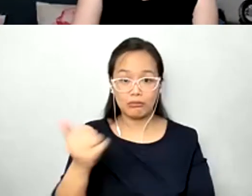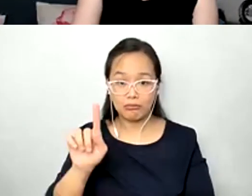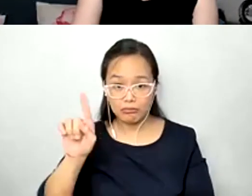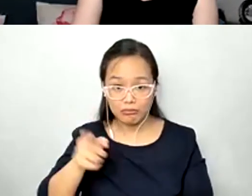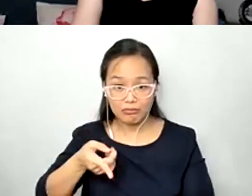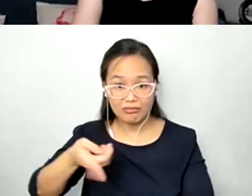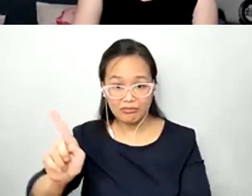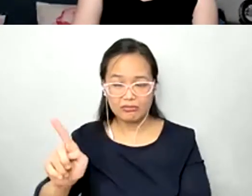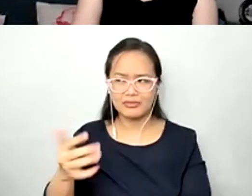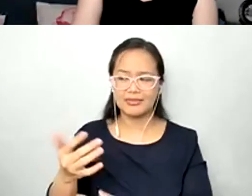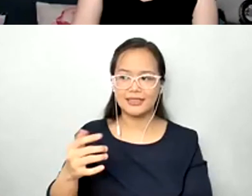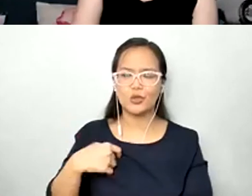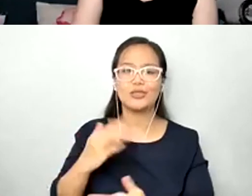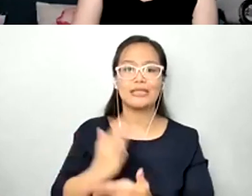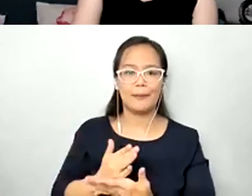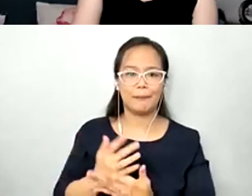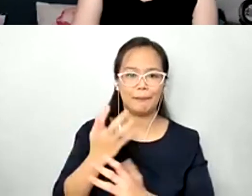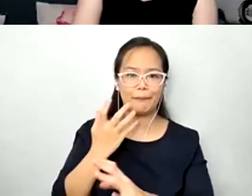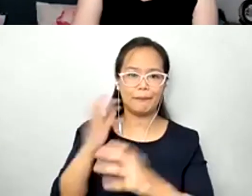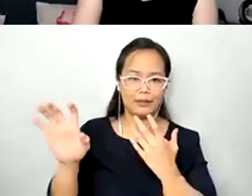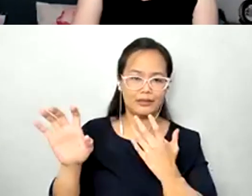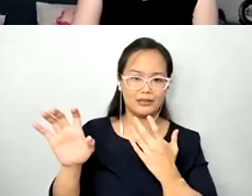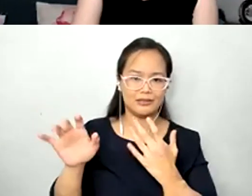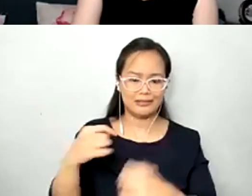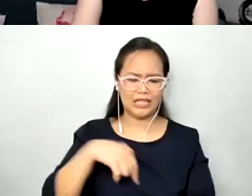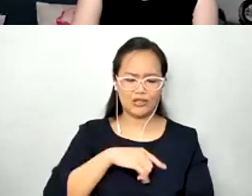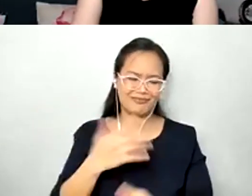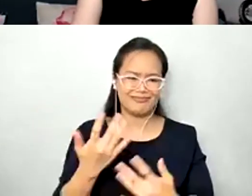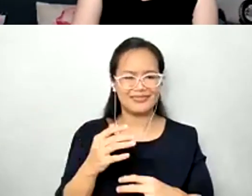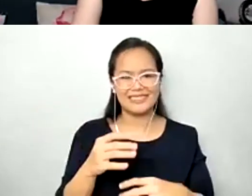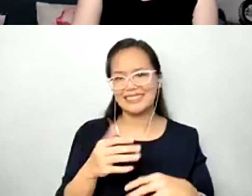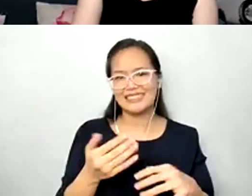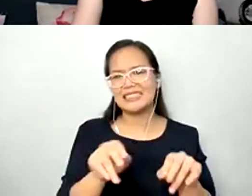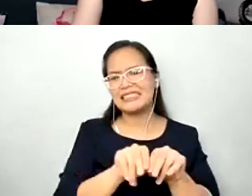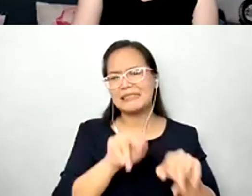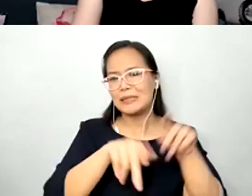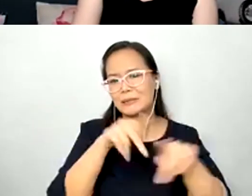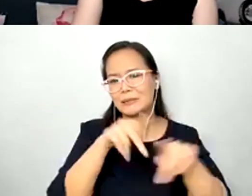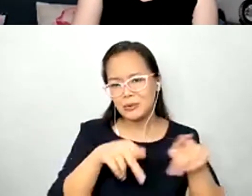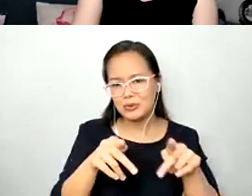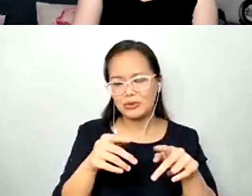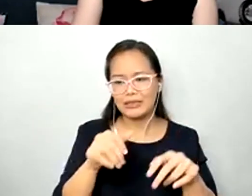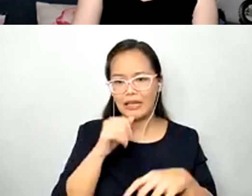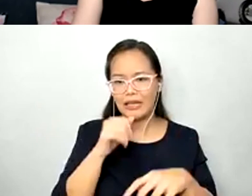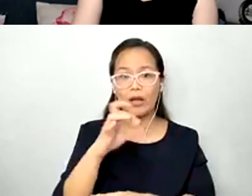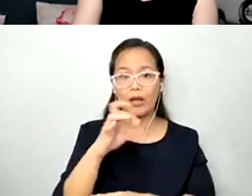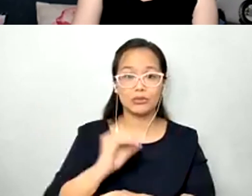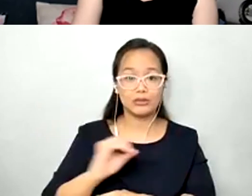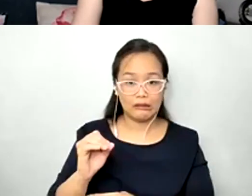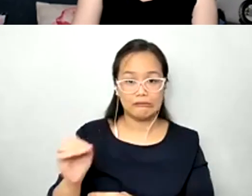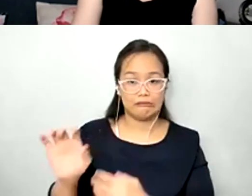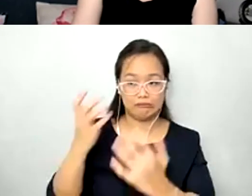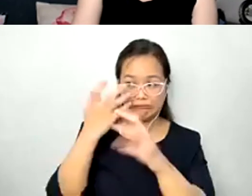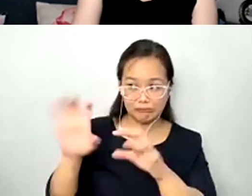empathizing. Again, tao lang naman tayo. We are not expected to be empath na 100%. I think lang naman.